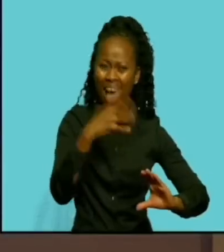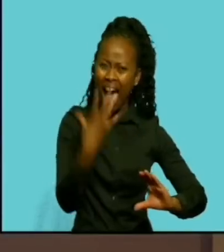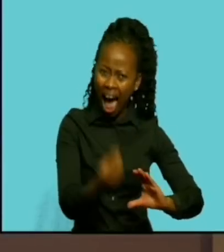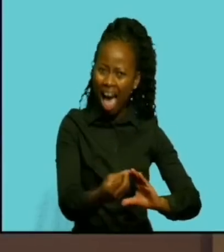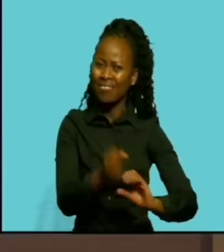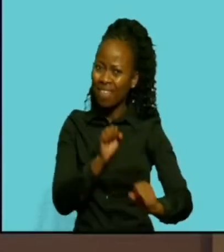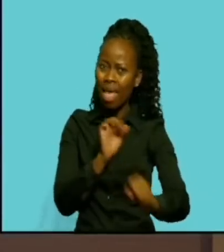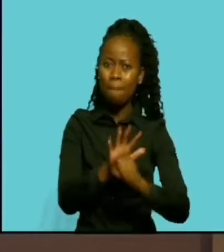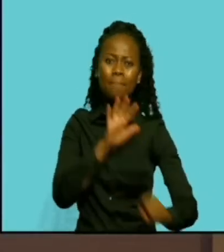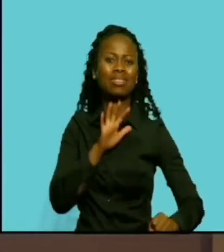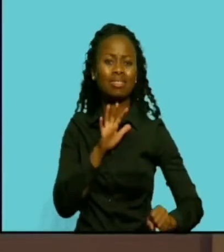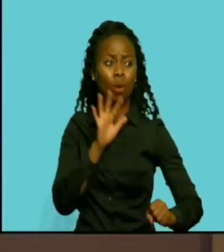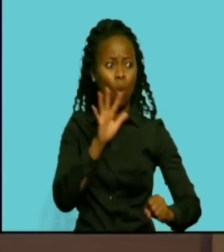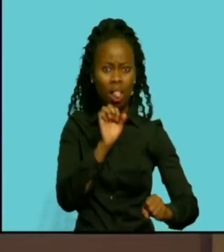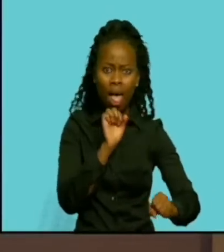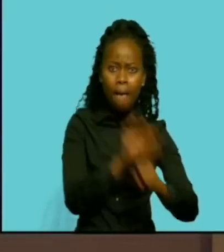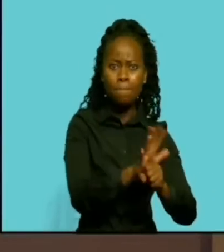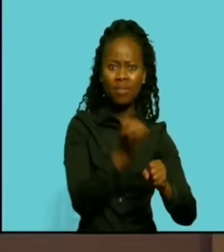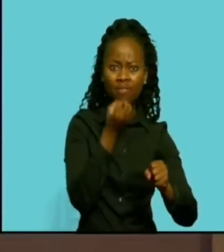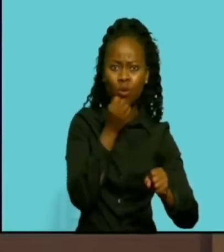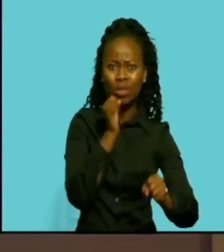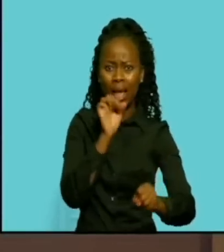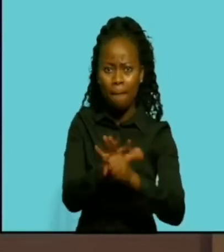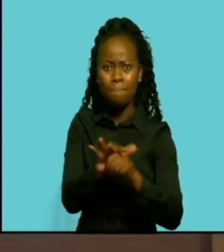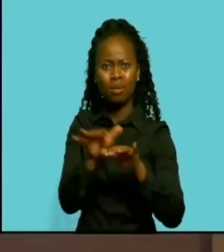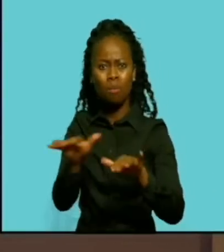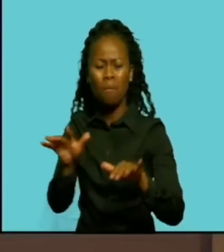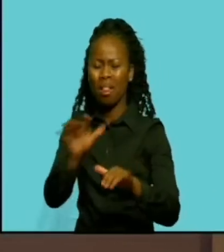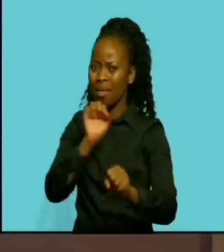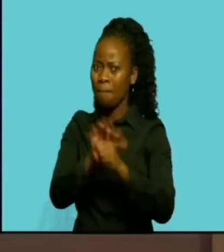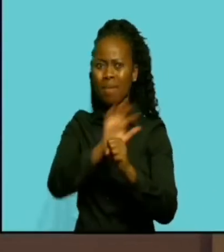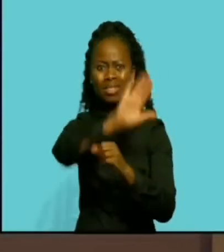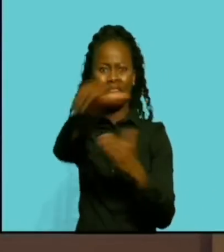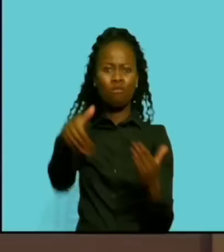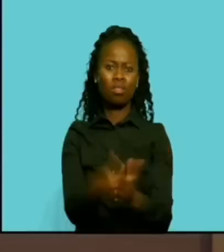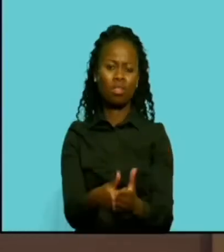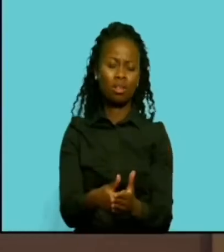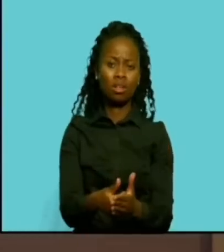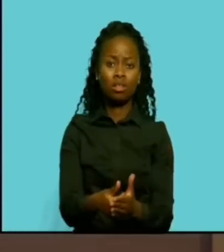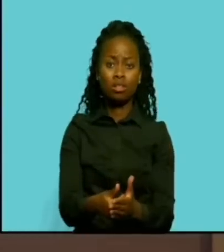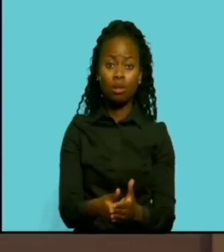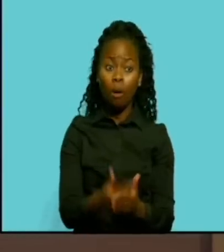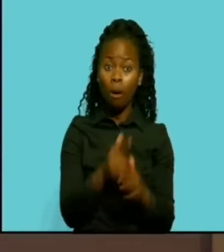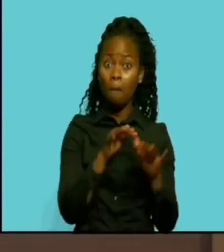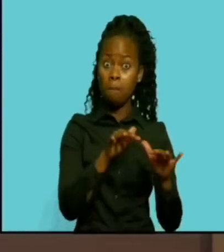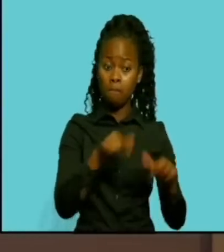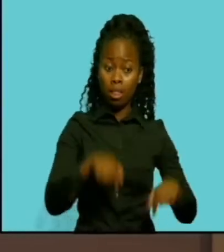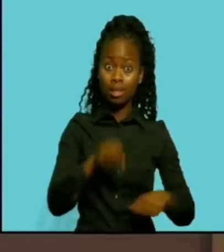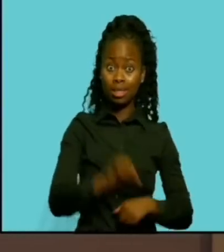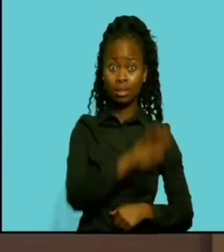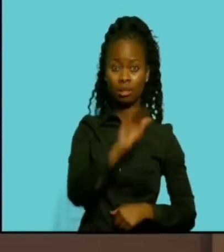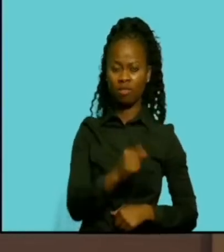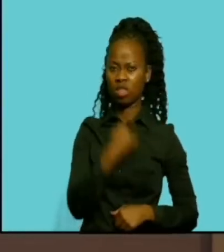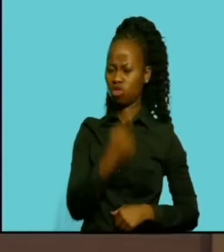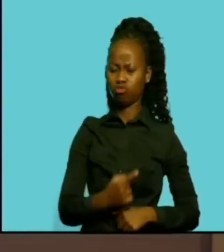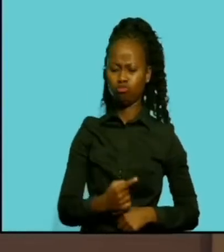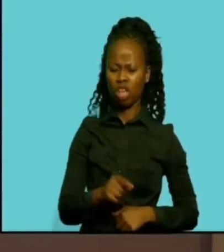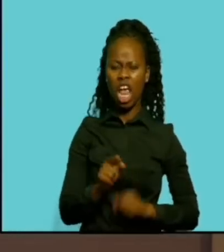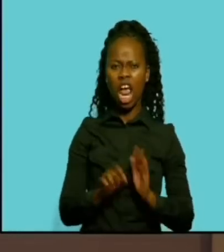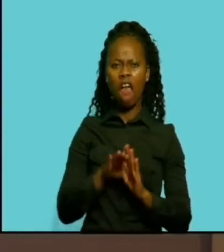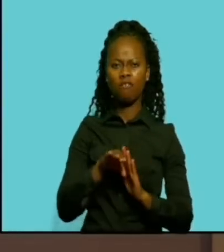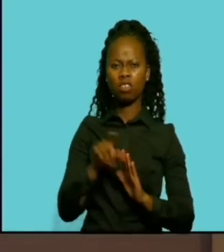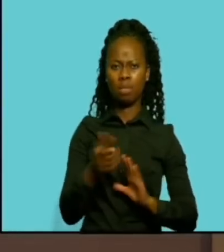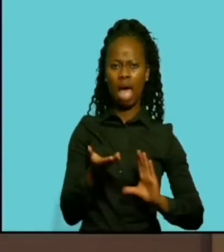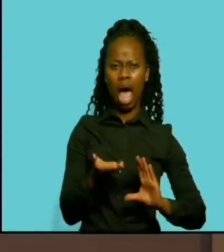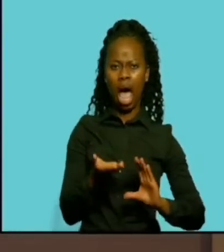costs. So for the South Africans who sometimes would argue that we can do with a little bit more inflation and maybe we might get a little bit